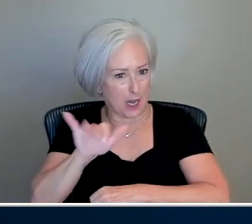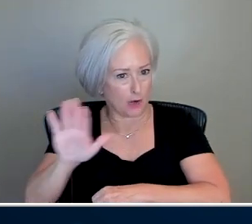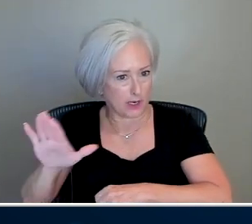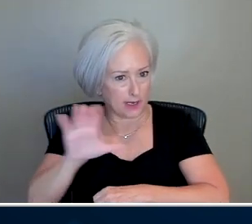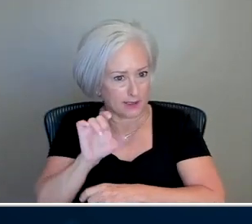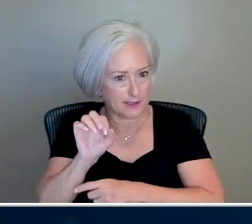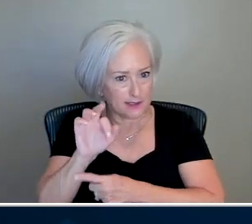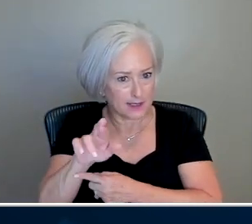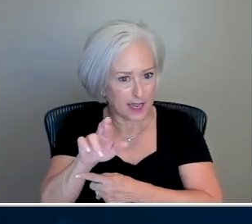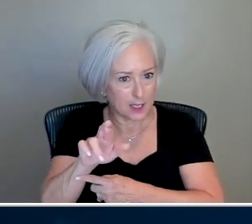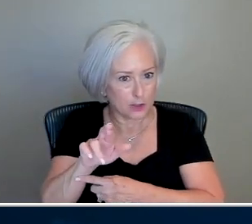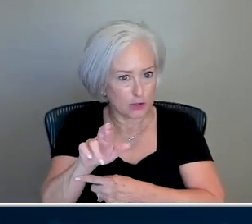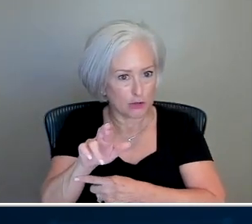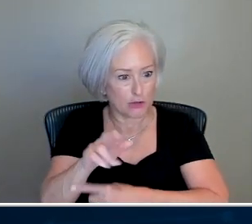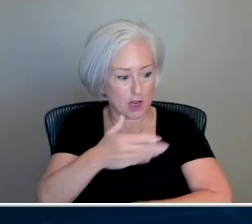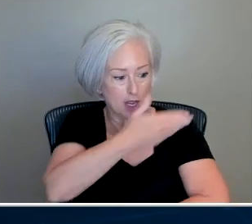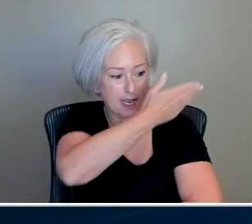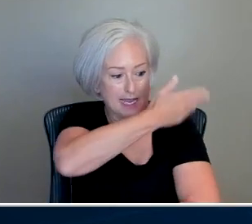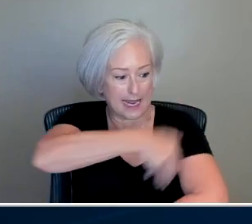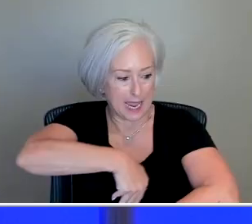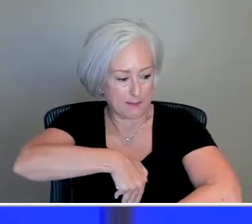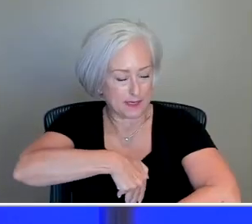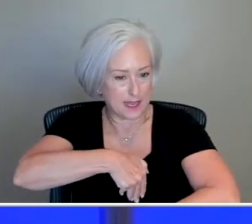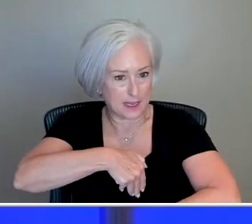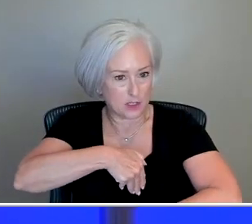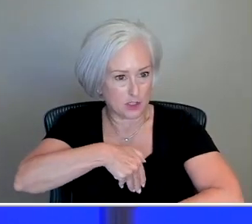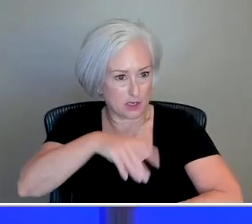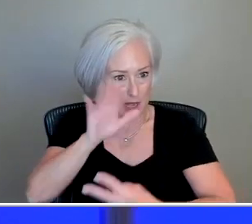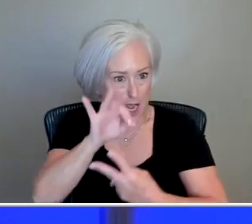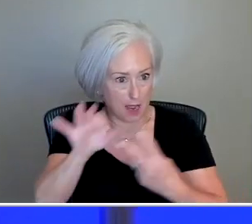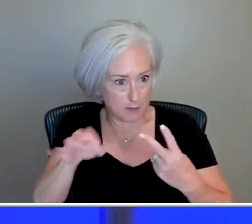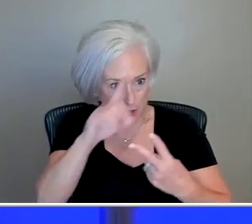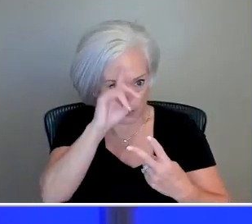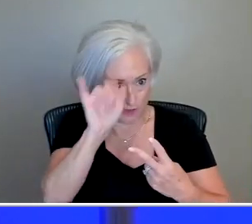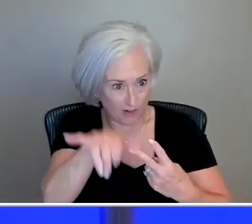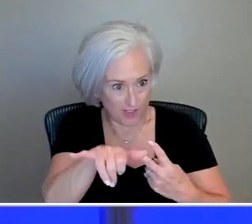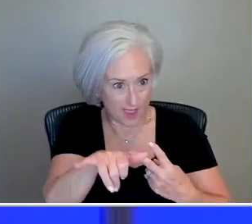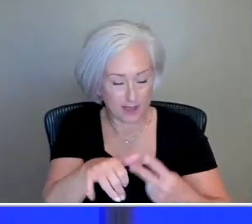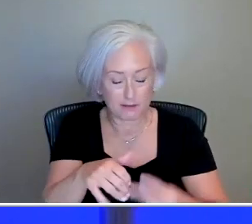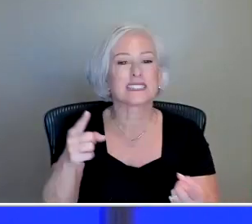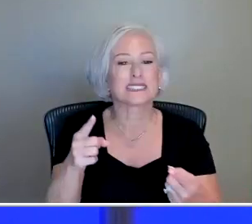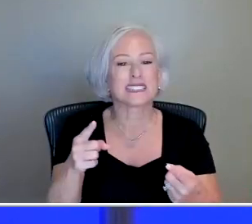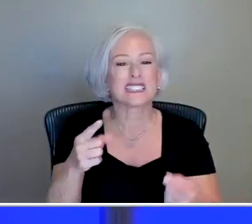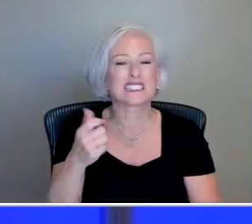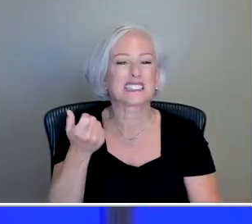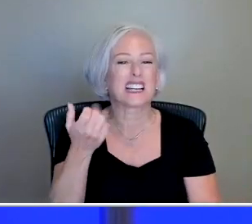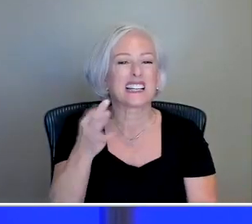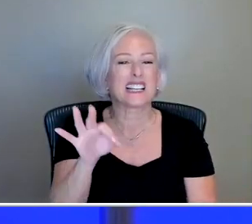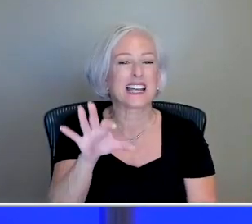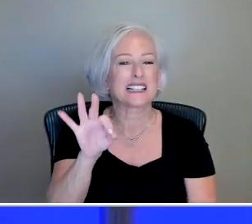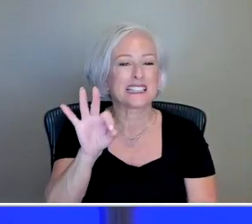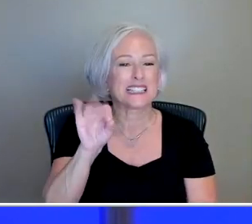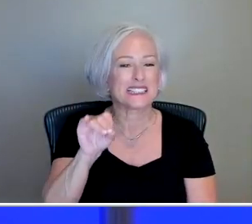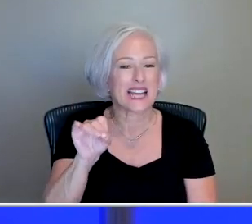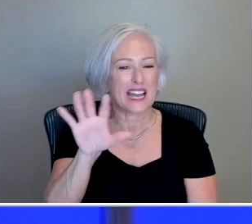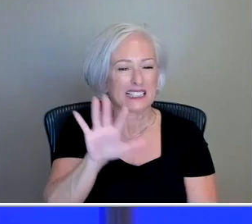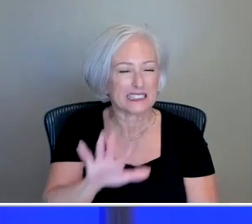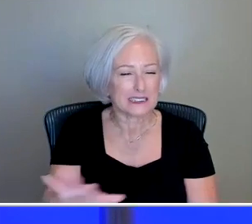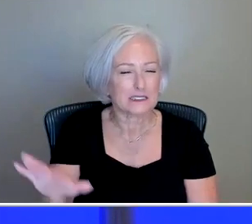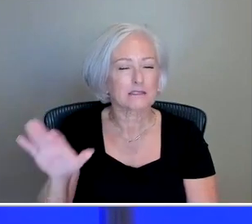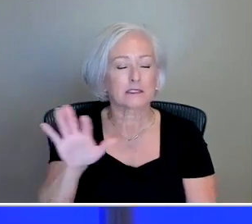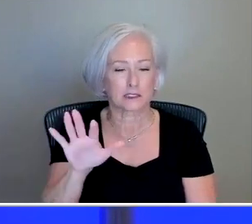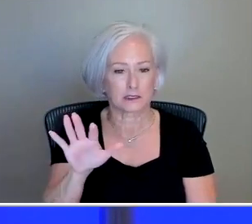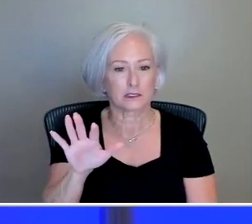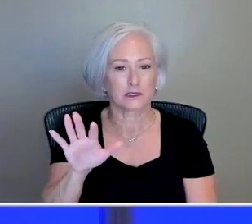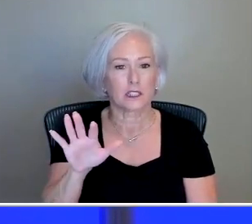ever on the table? Right, so good question. Since the early 90s, we're treating the vast majority of sarcomas through what we